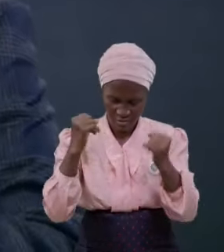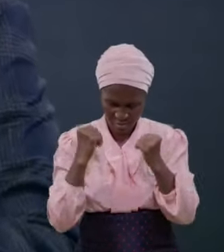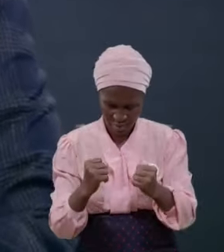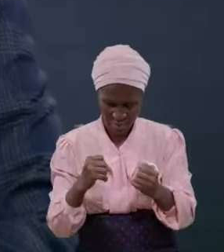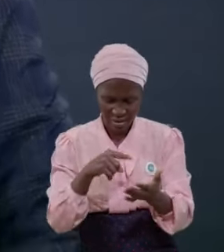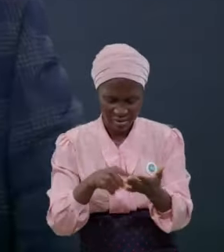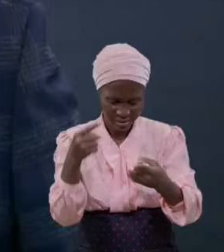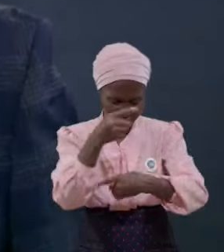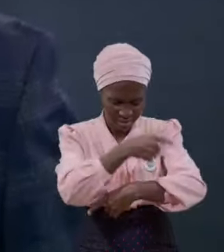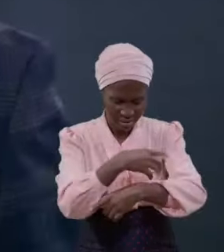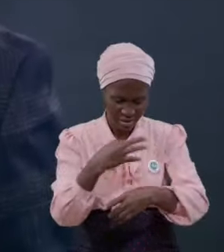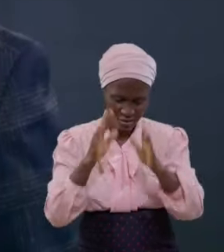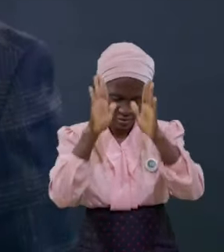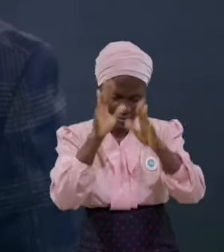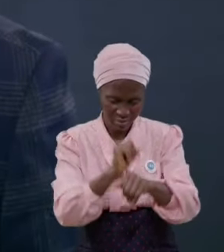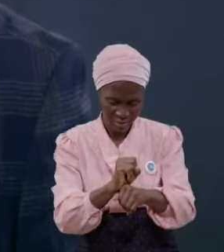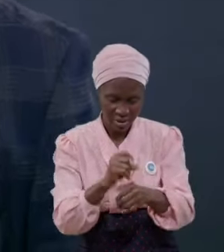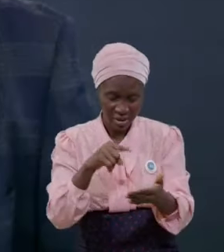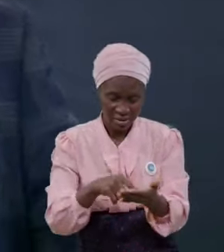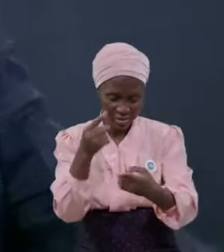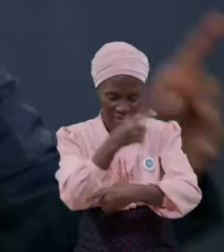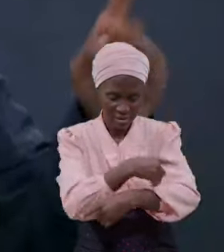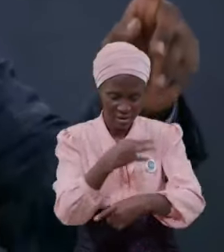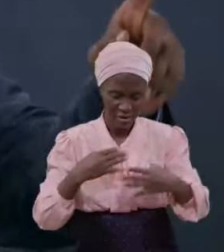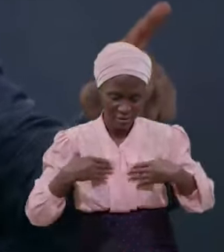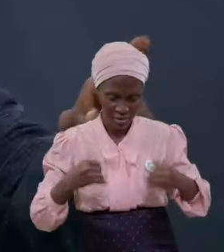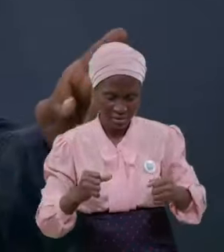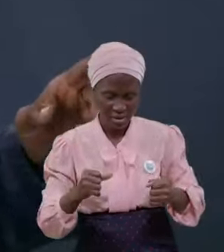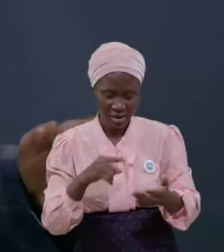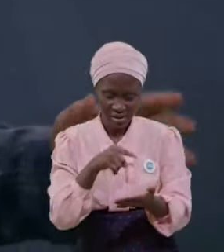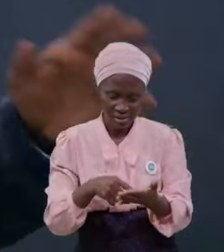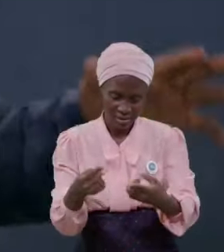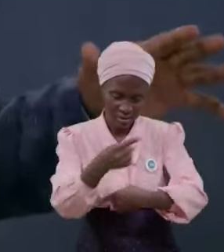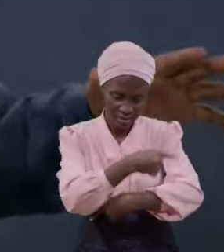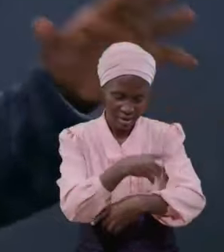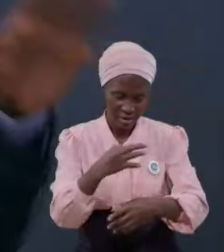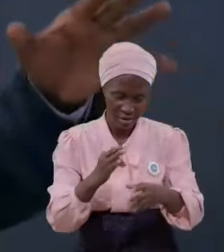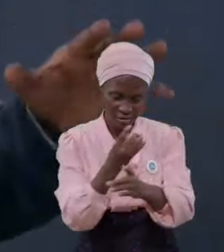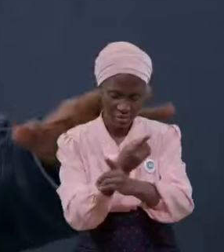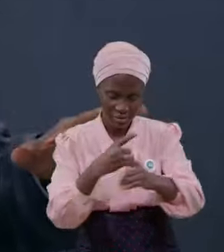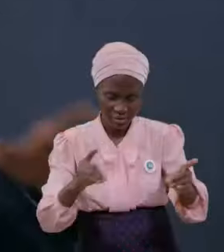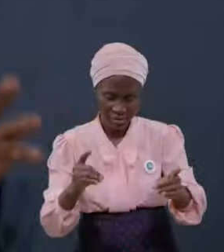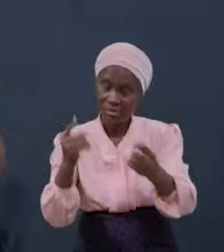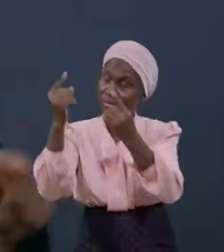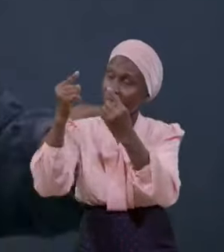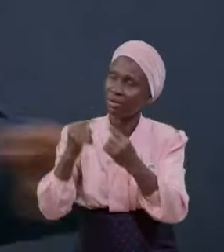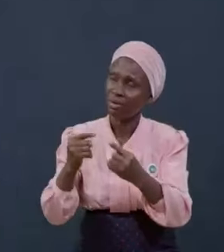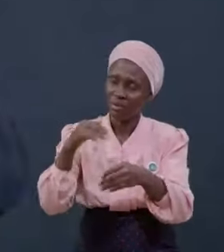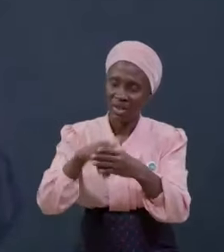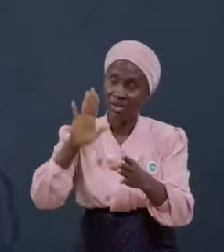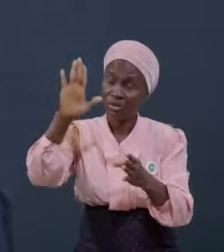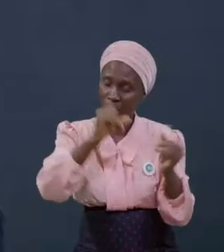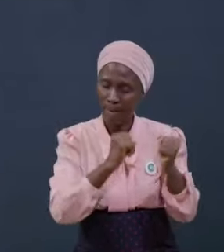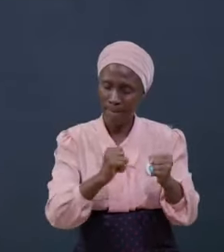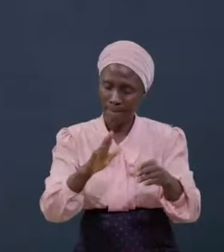of healing, this day of deliverance. Come in your mighty force and Lord,